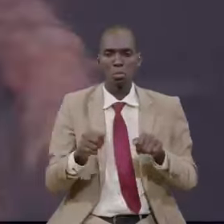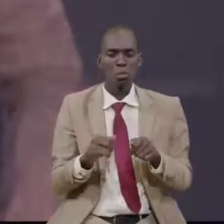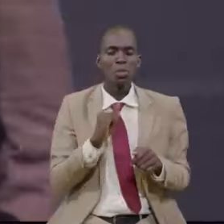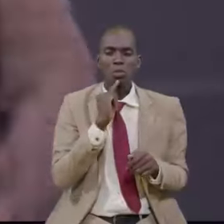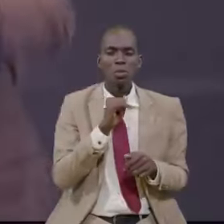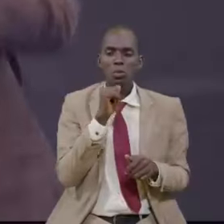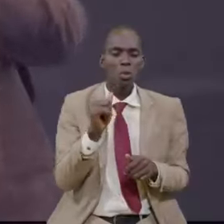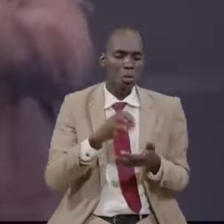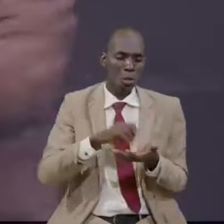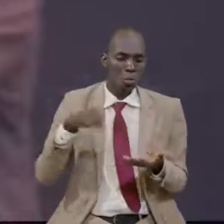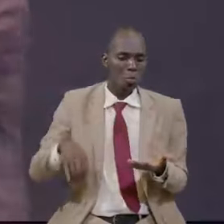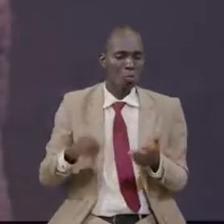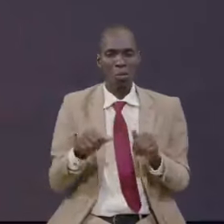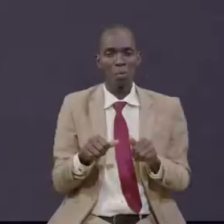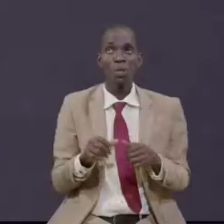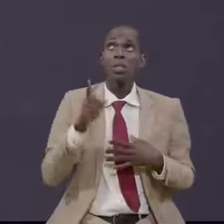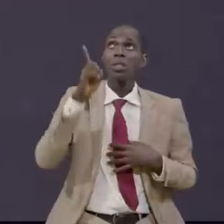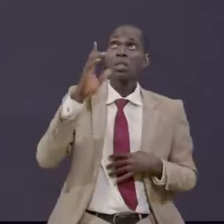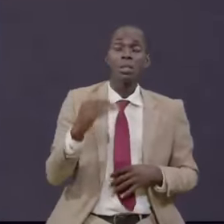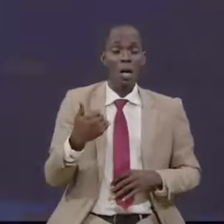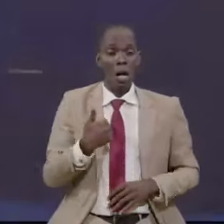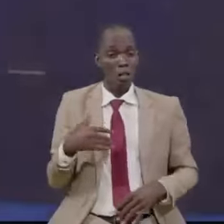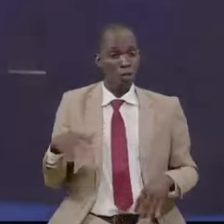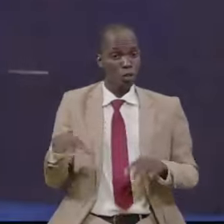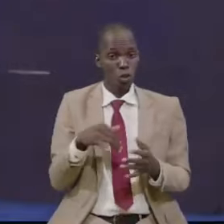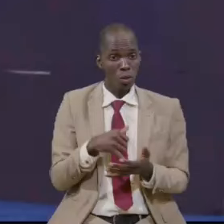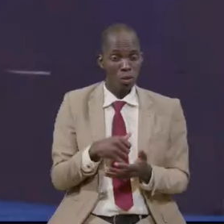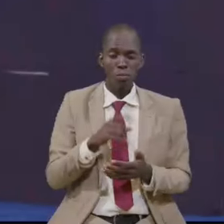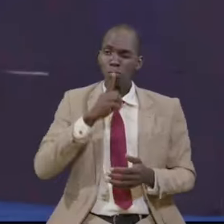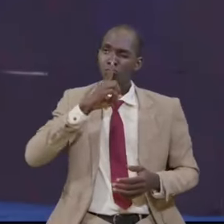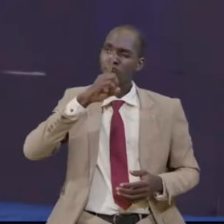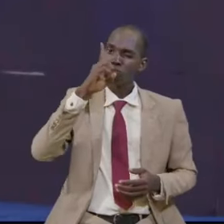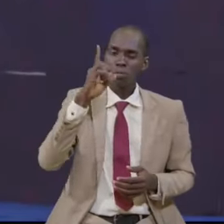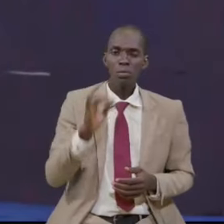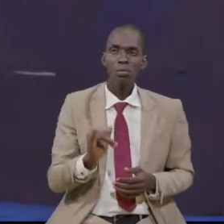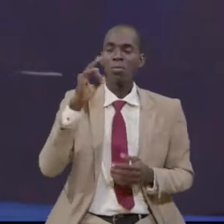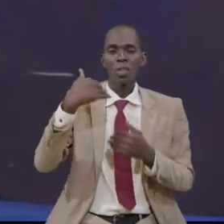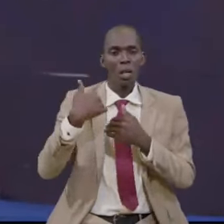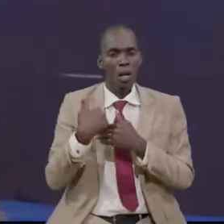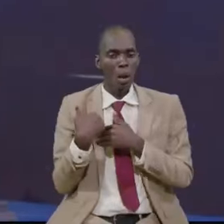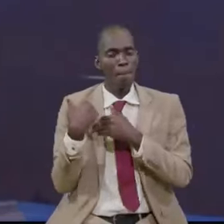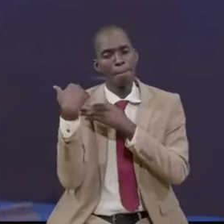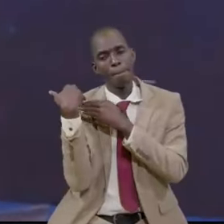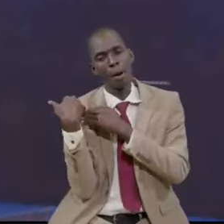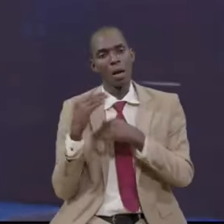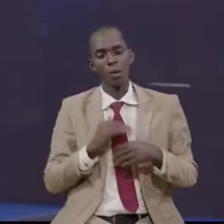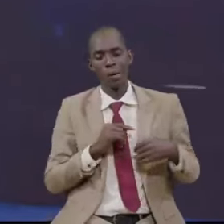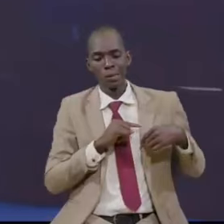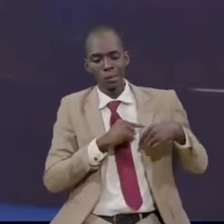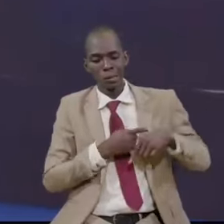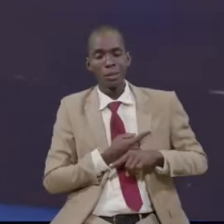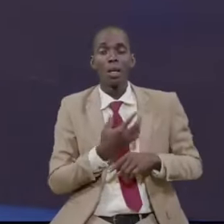done it. Surely, he has borne our griefs and carried our